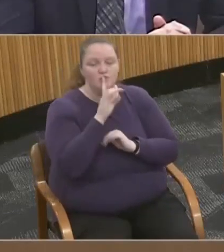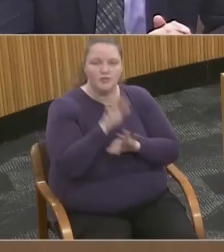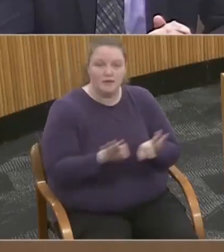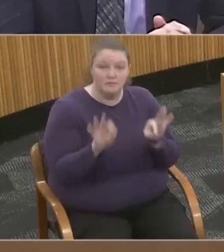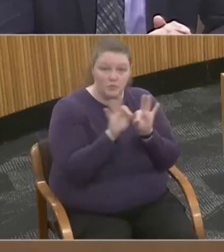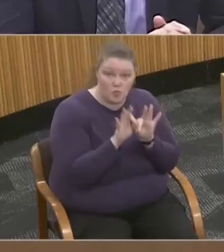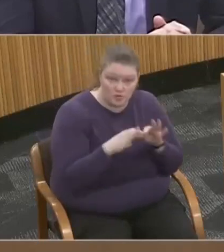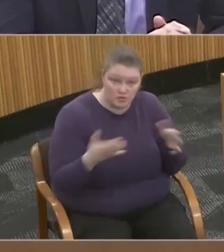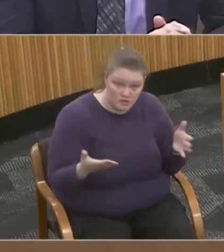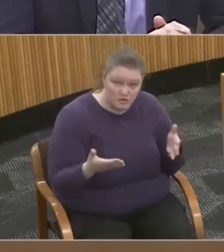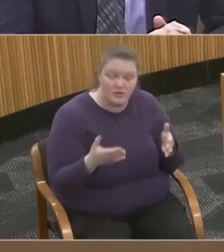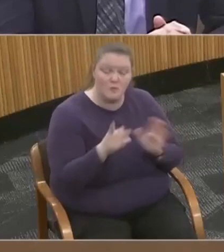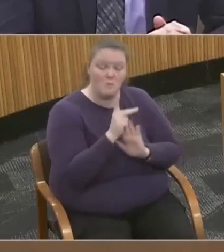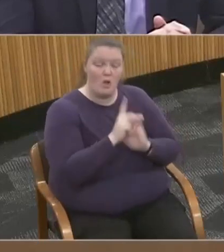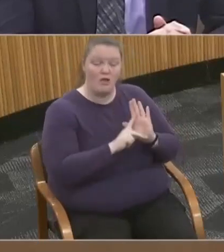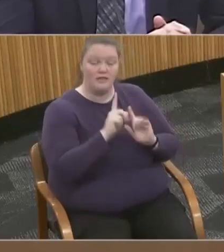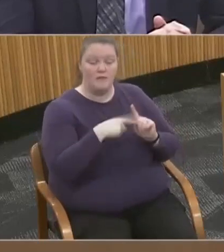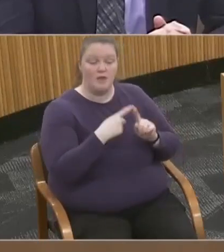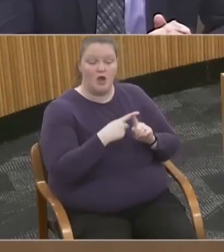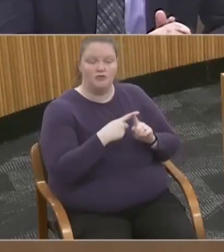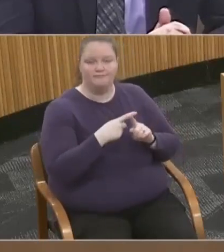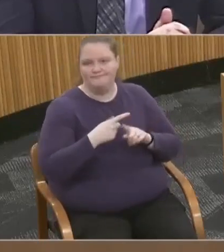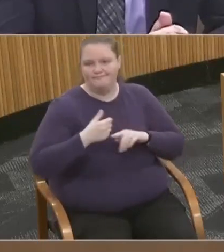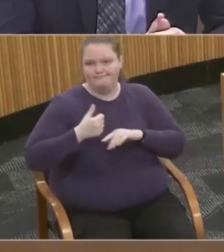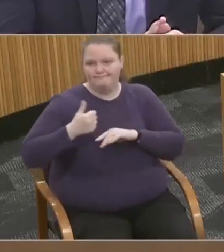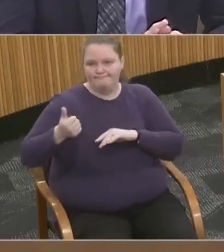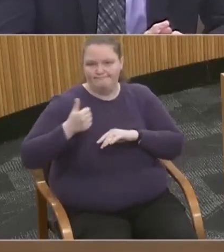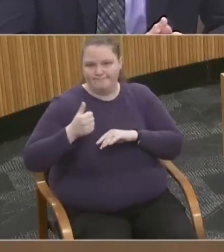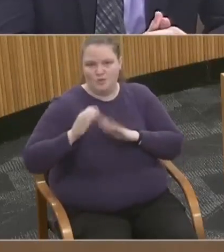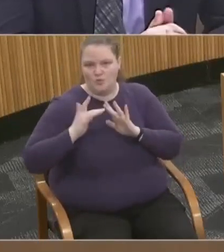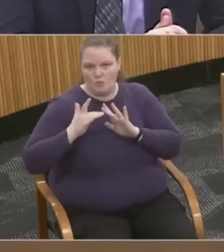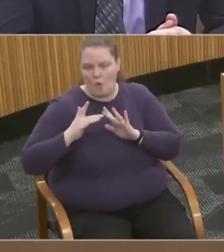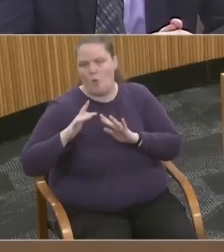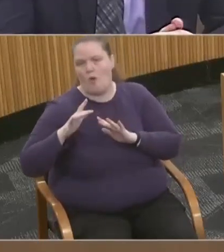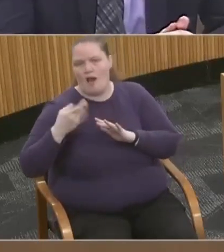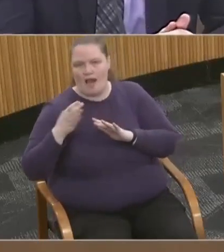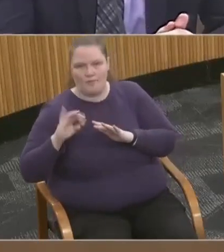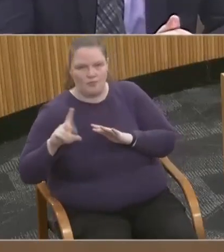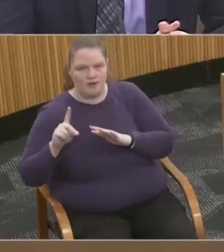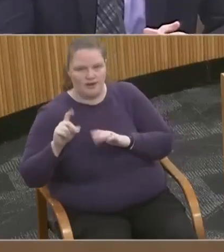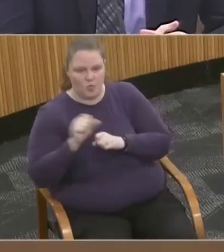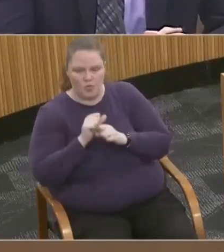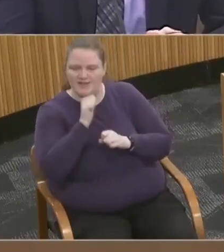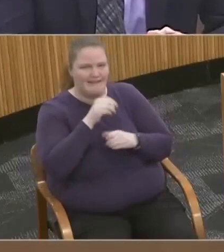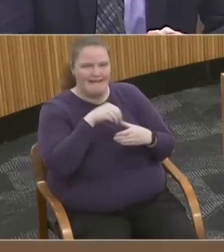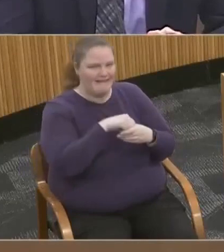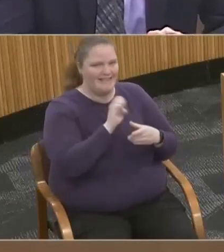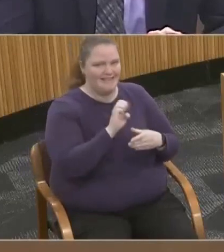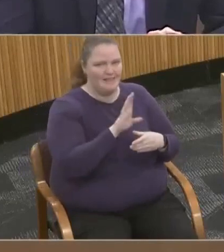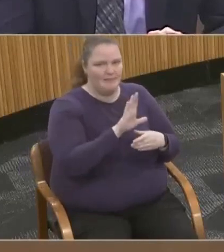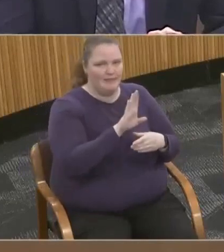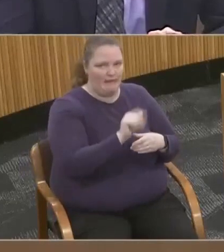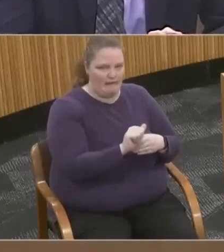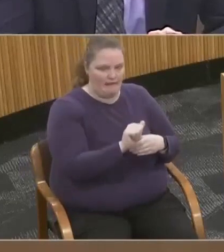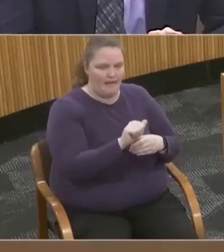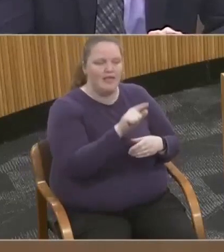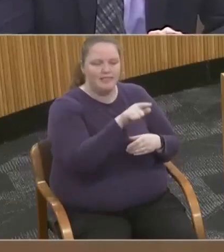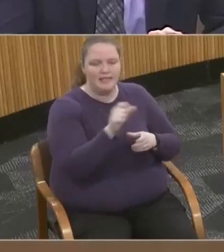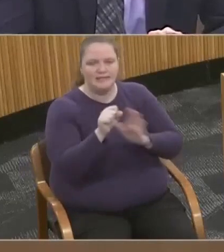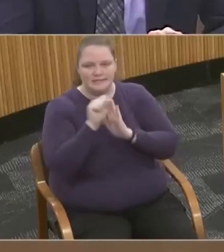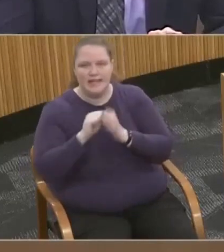is that the policy around remote and hybrid work is not a policy that is in our CBA. It is a policy the state